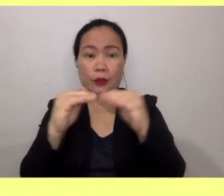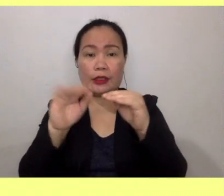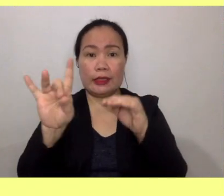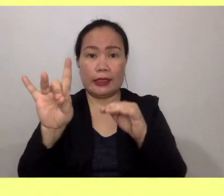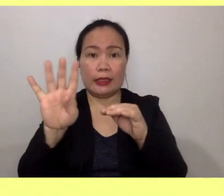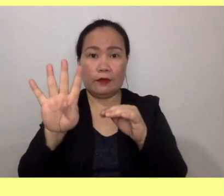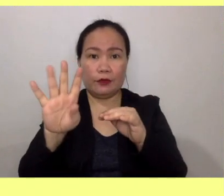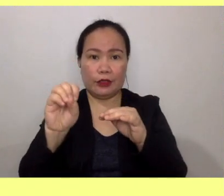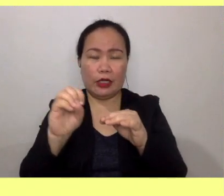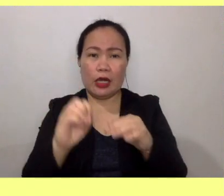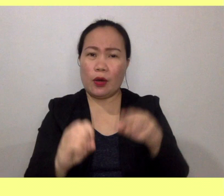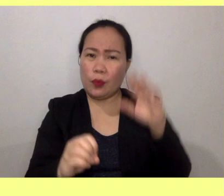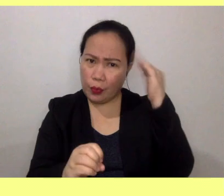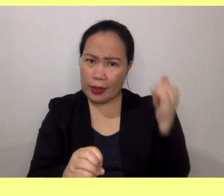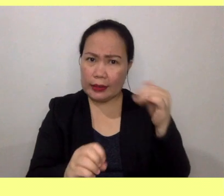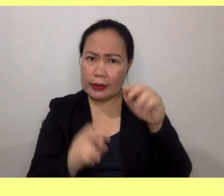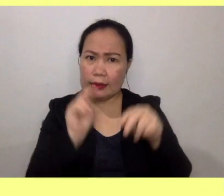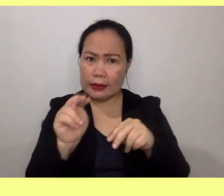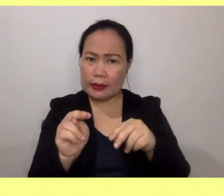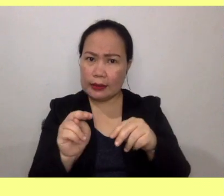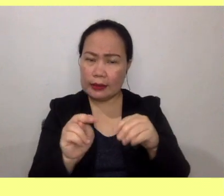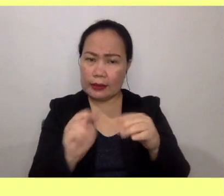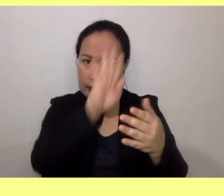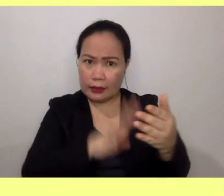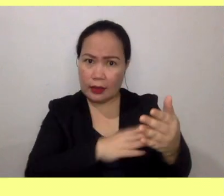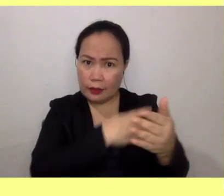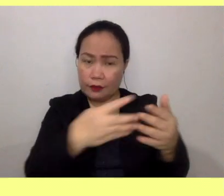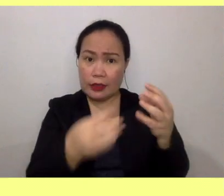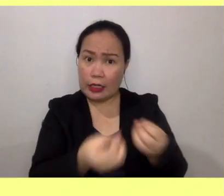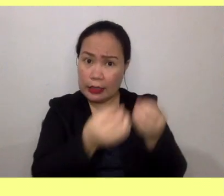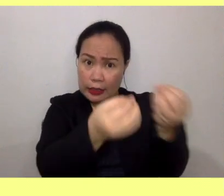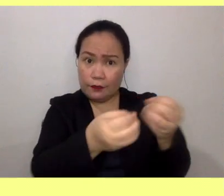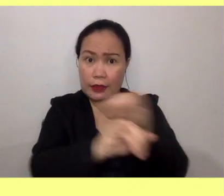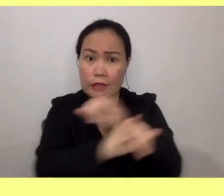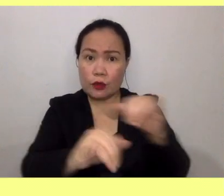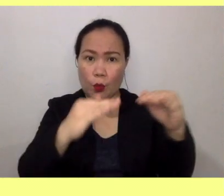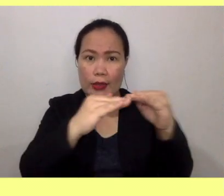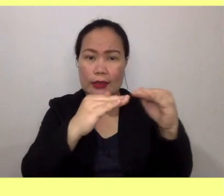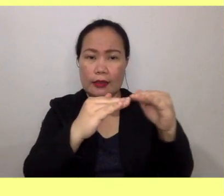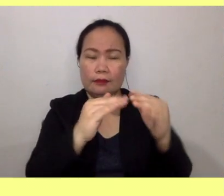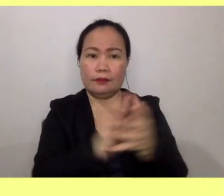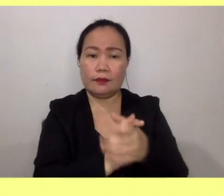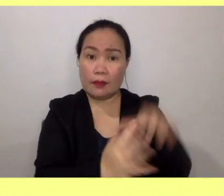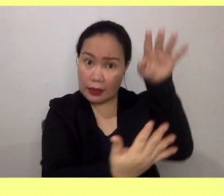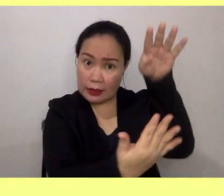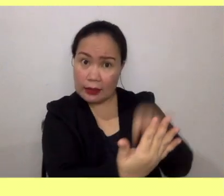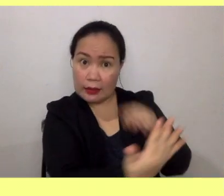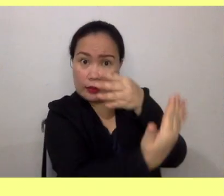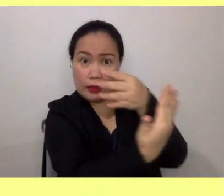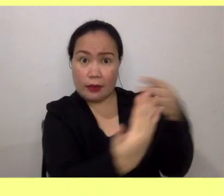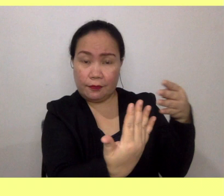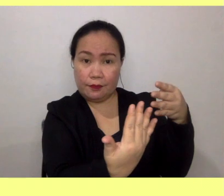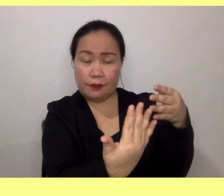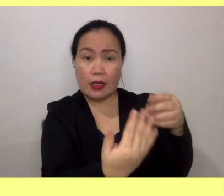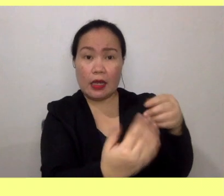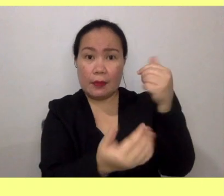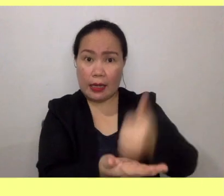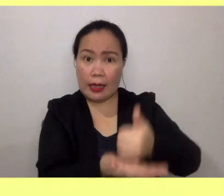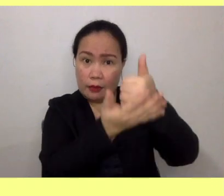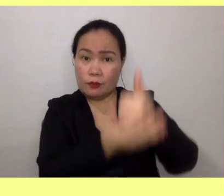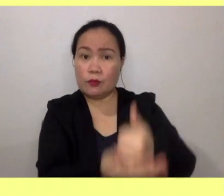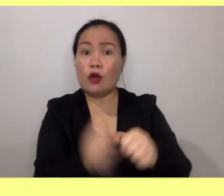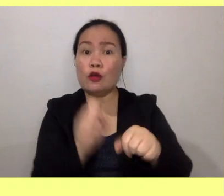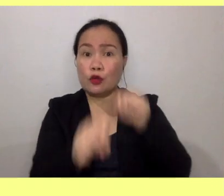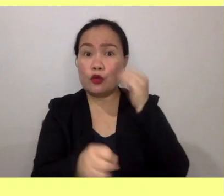have or why do we need to graph the given inequality? Ang graph actually nakakatulong siya para